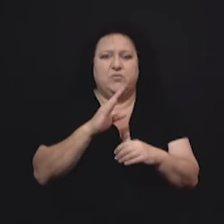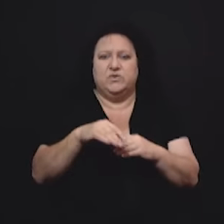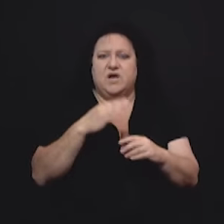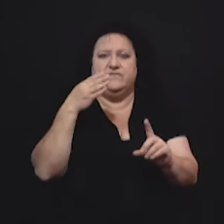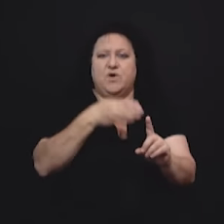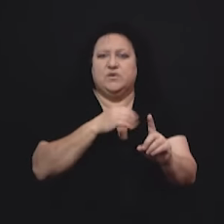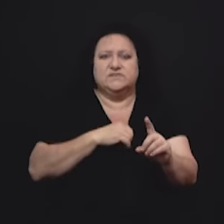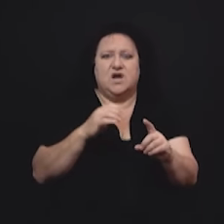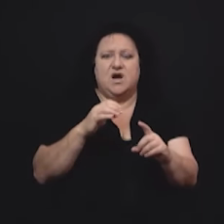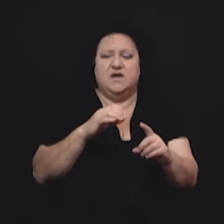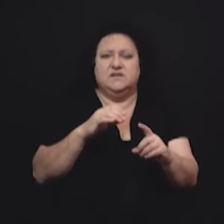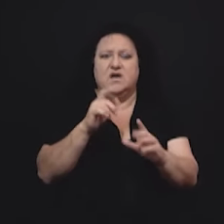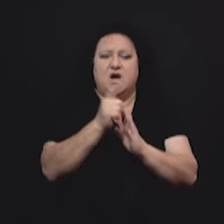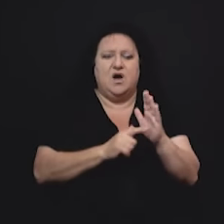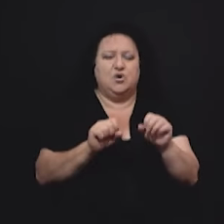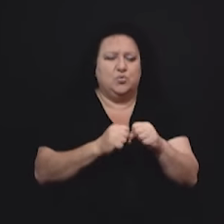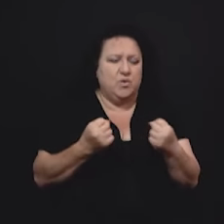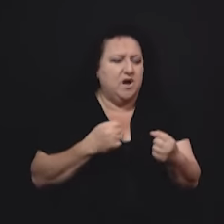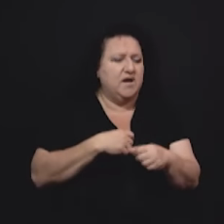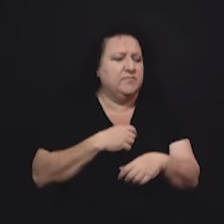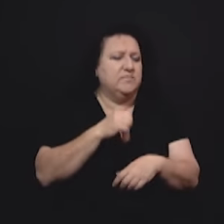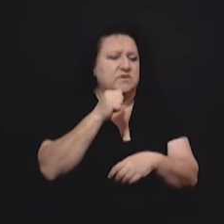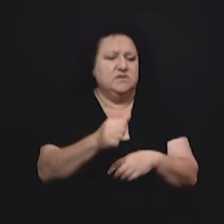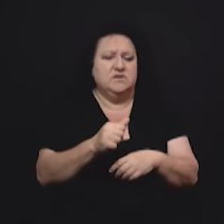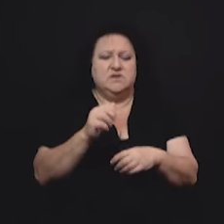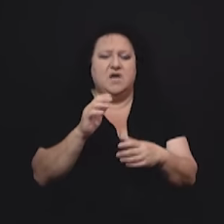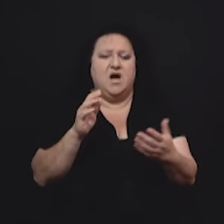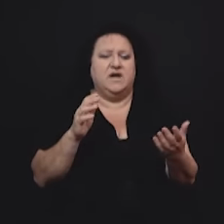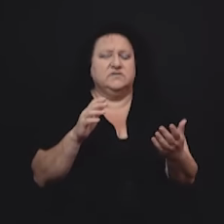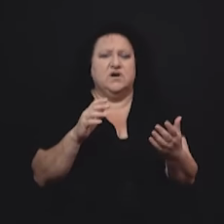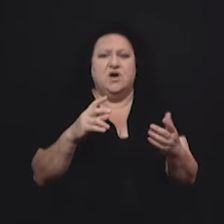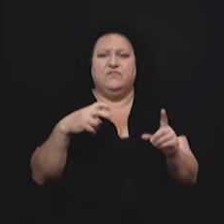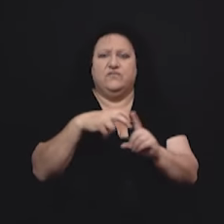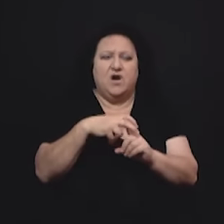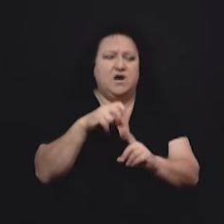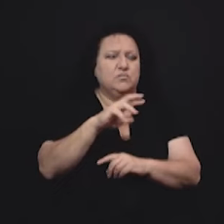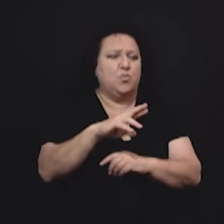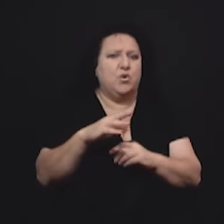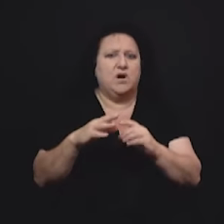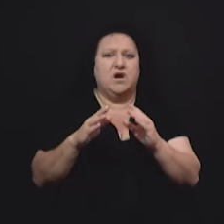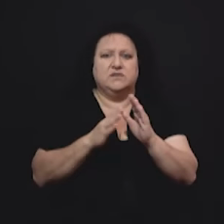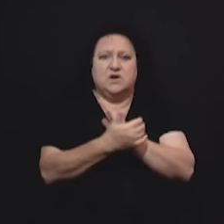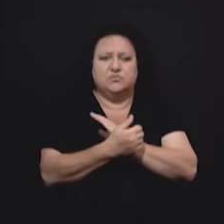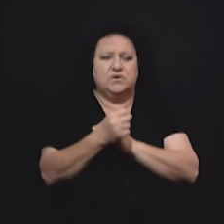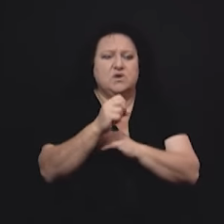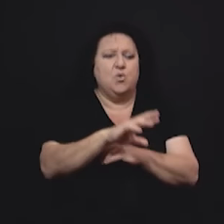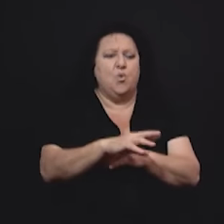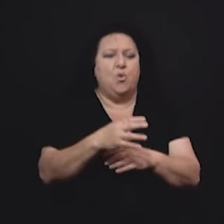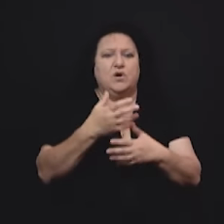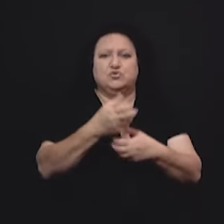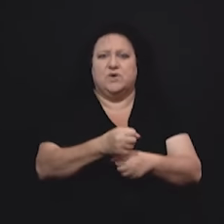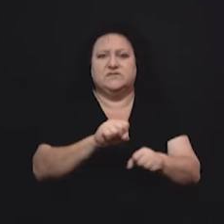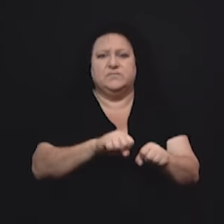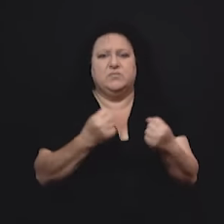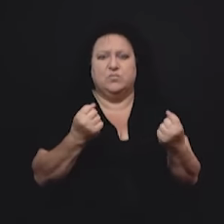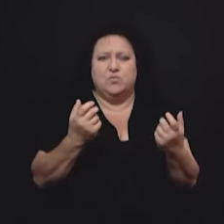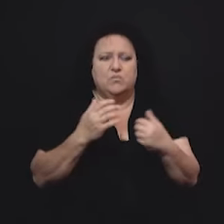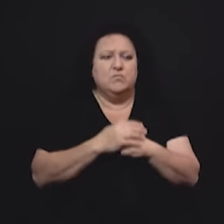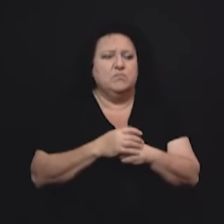not to commit fraud, theft, or adultery, nor falsify their trust, nor to refuse to return to a trust when called